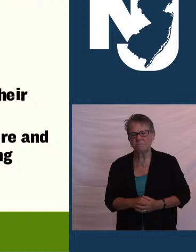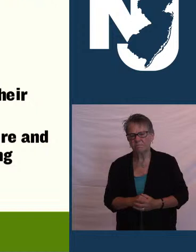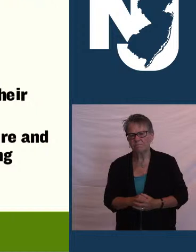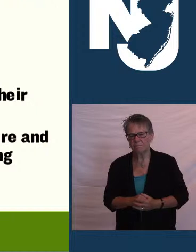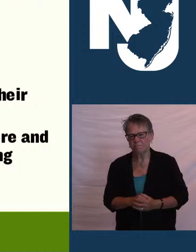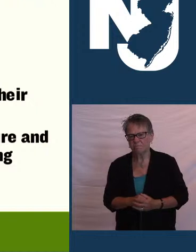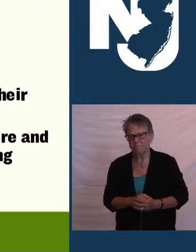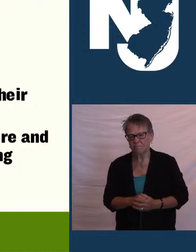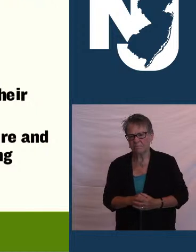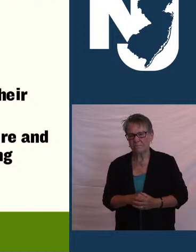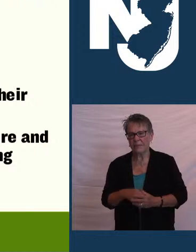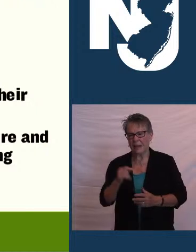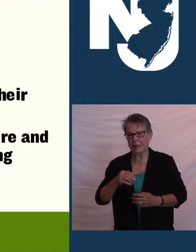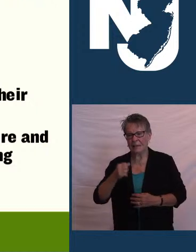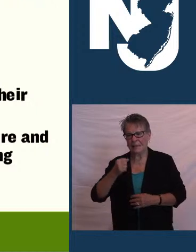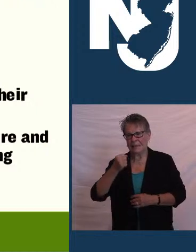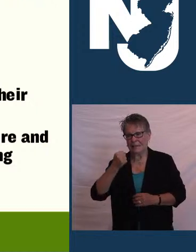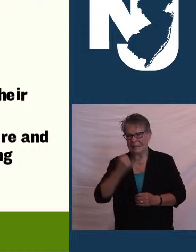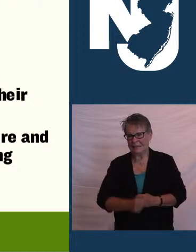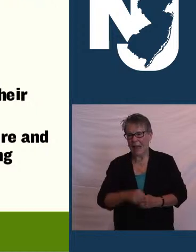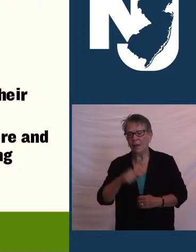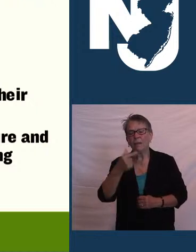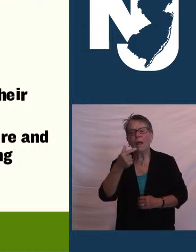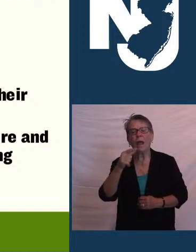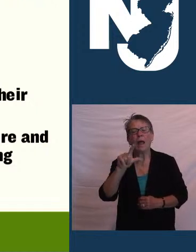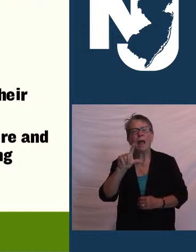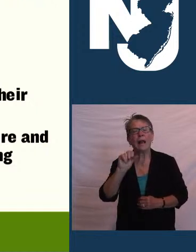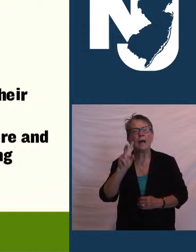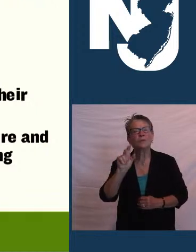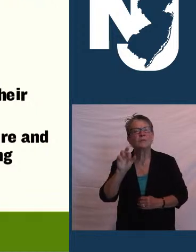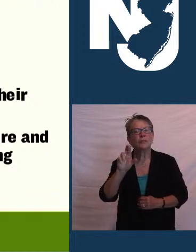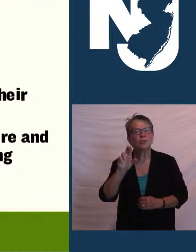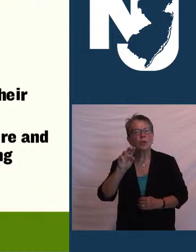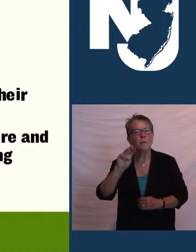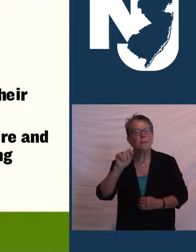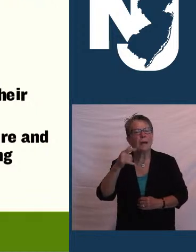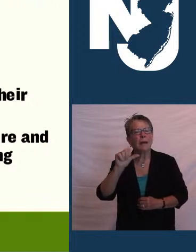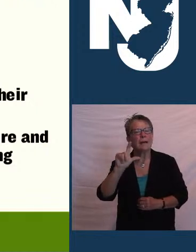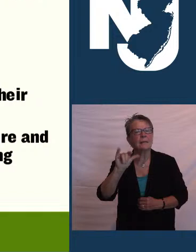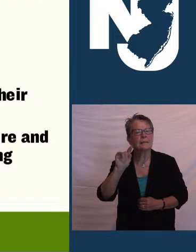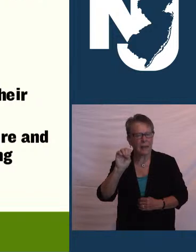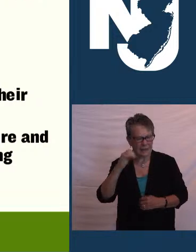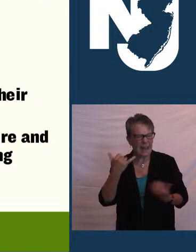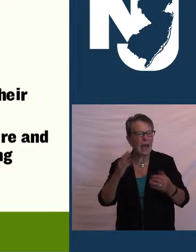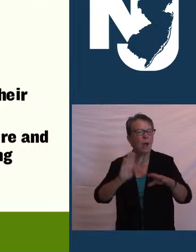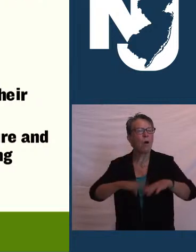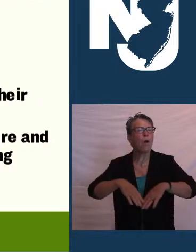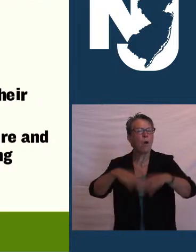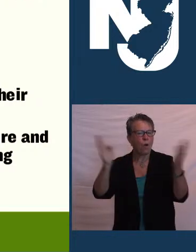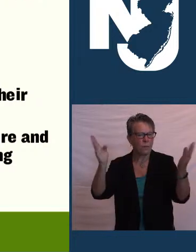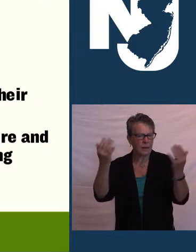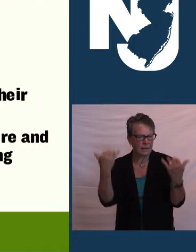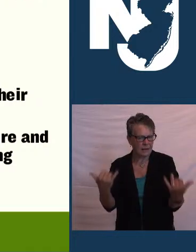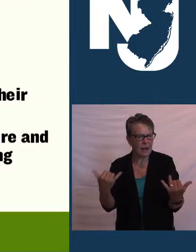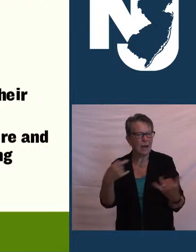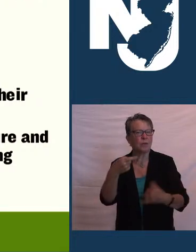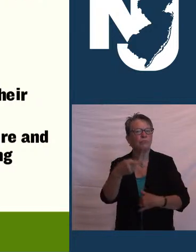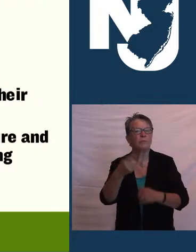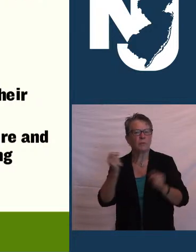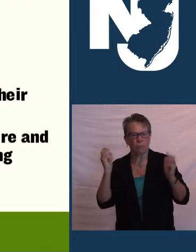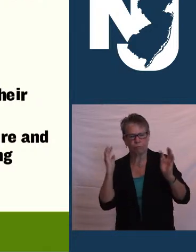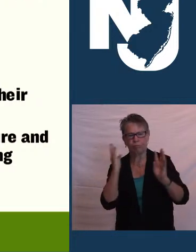has reopened to the expected demand for boosters, and more sites across all counties are also ramping